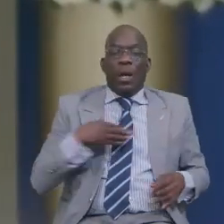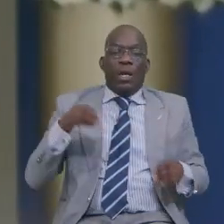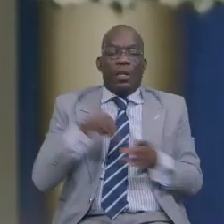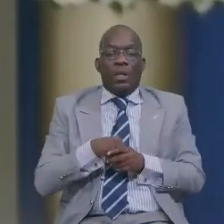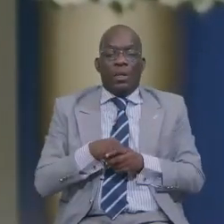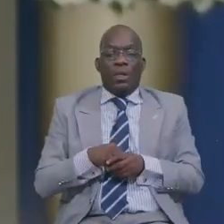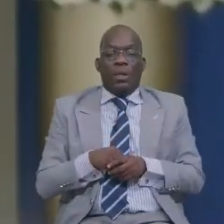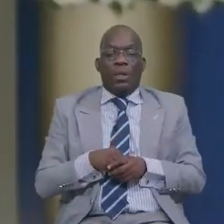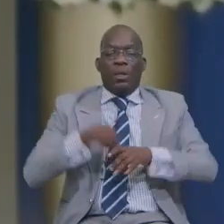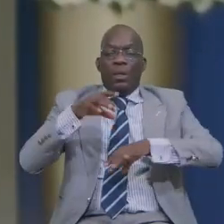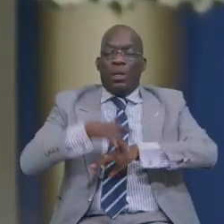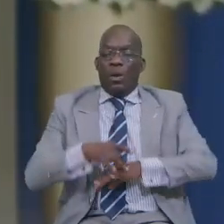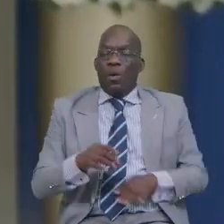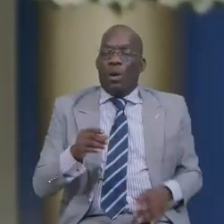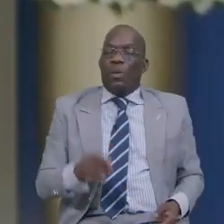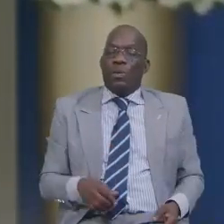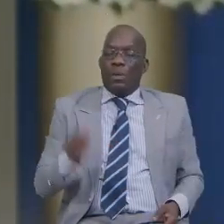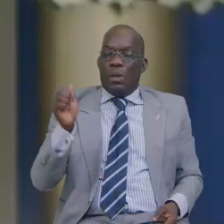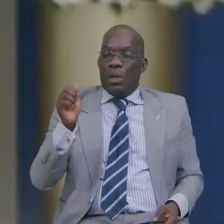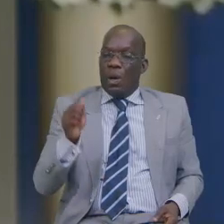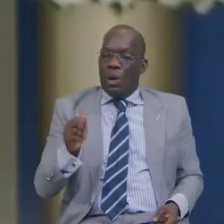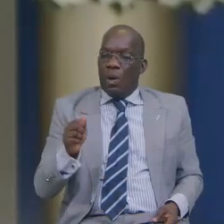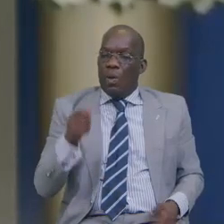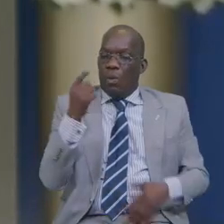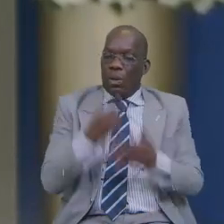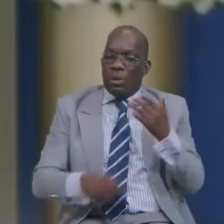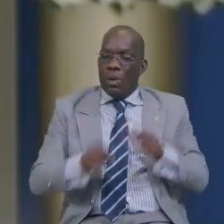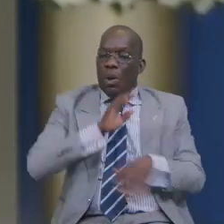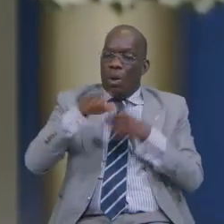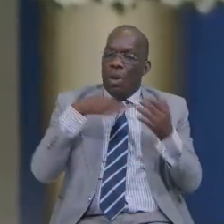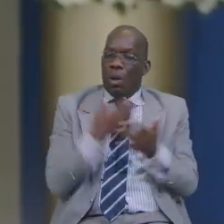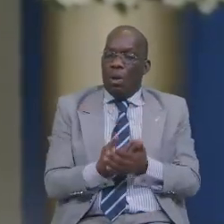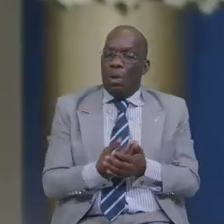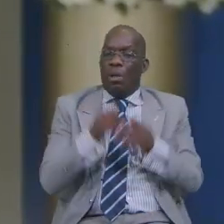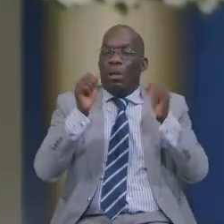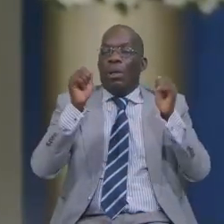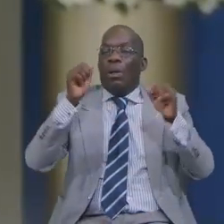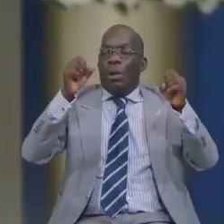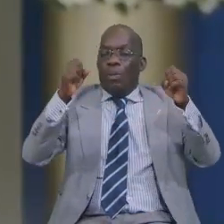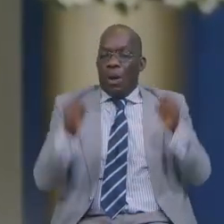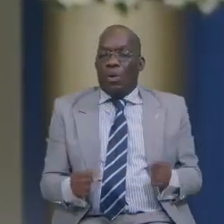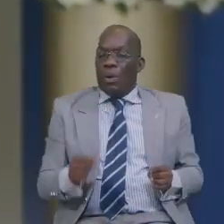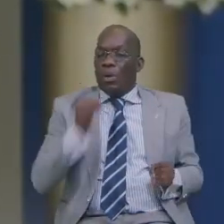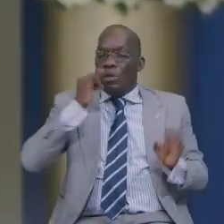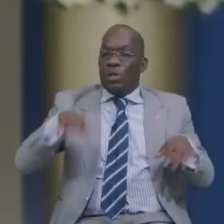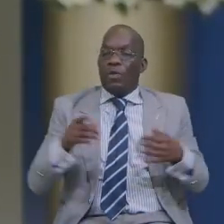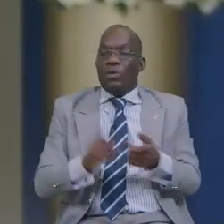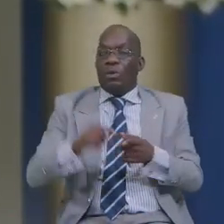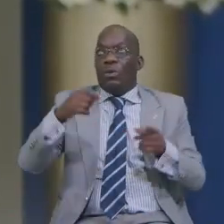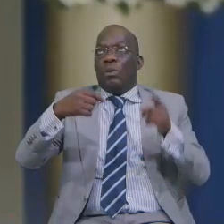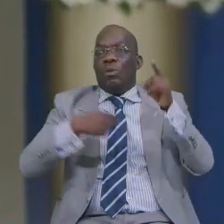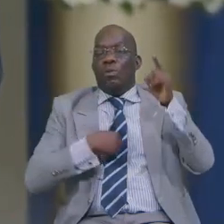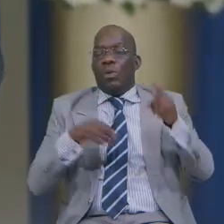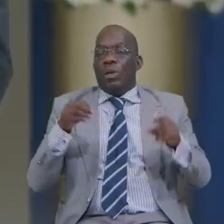earth. What? All power is given unto me in heaven and